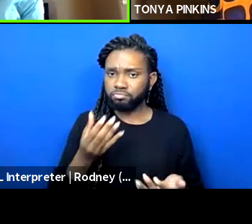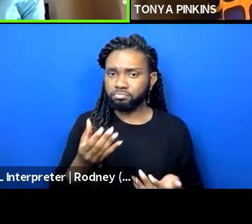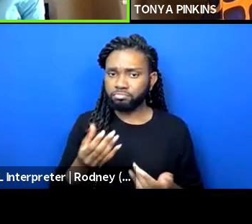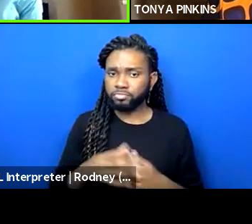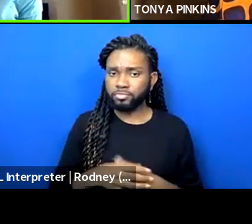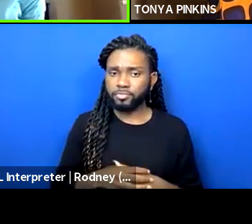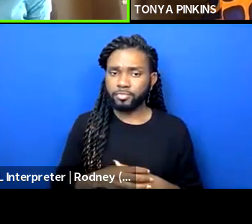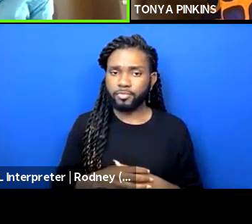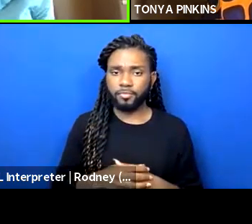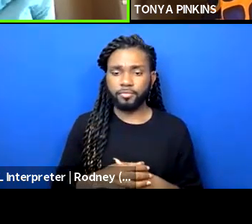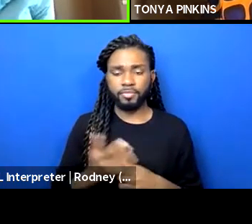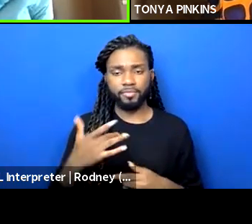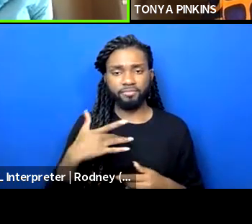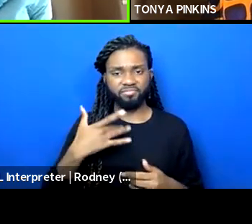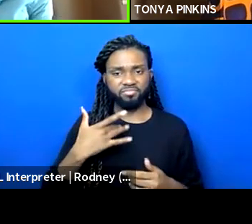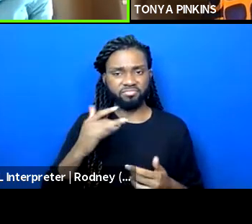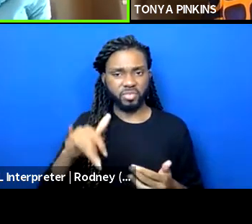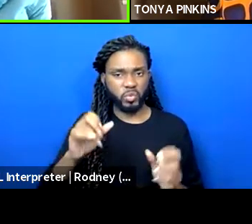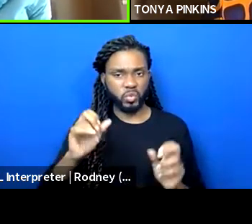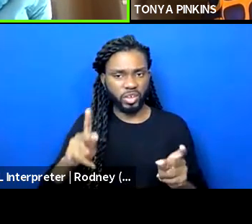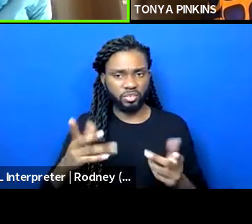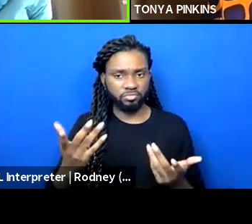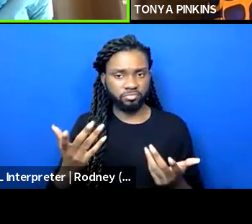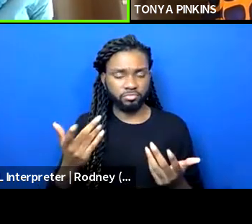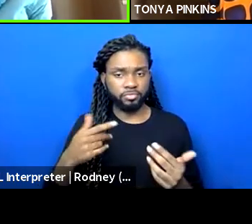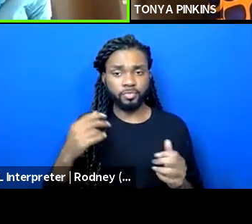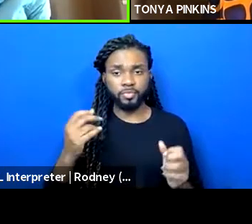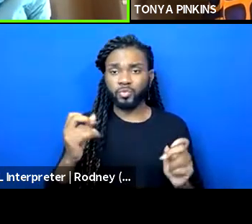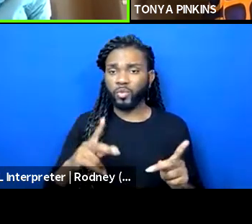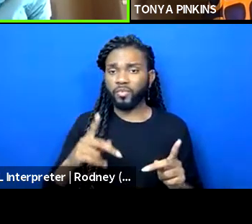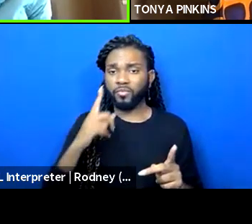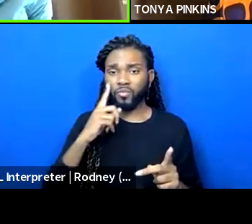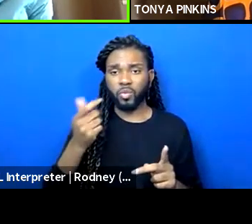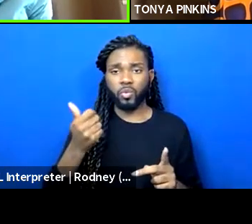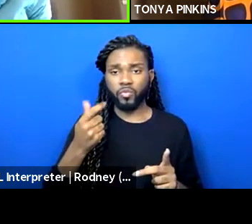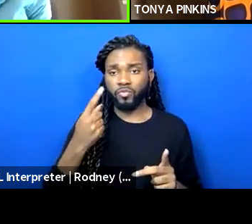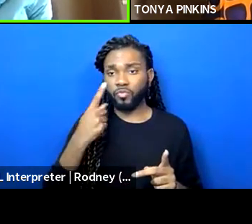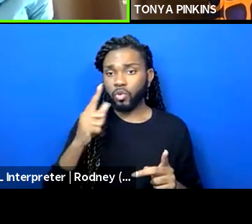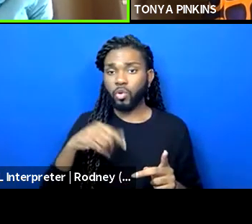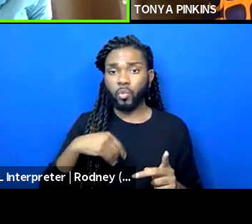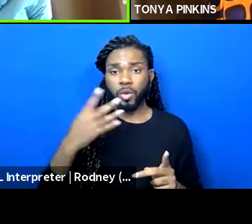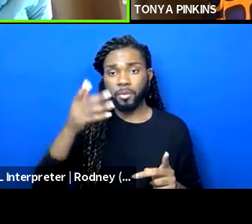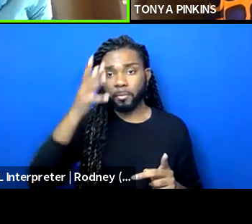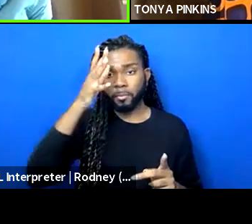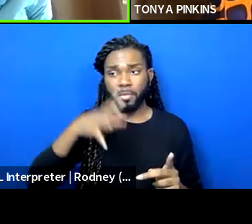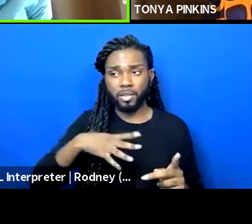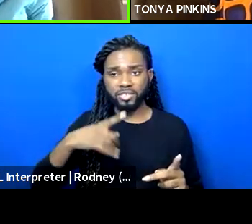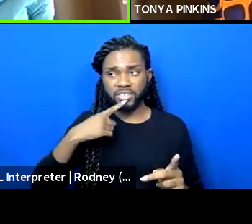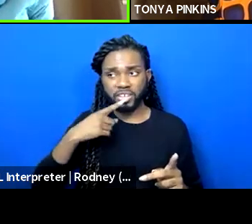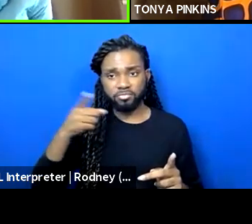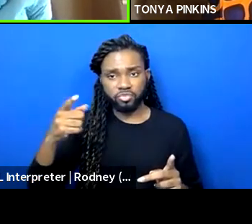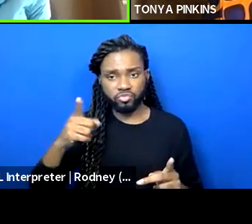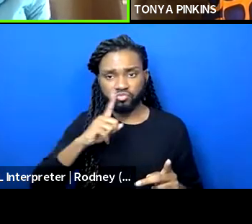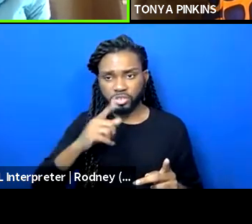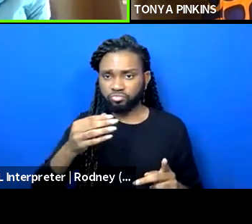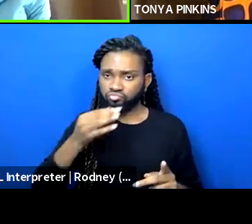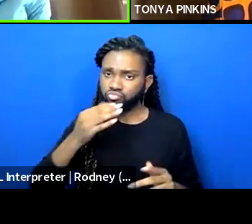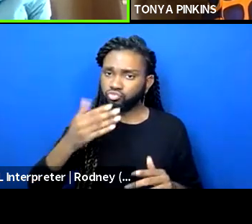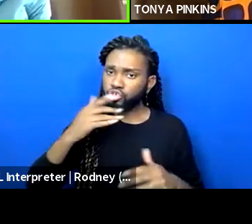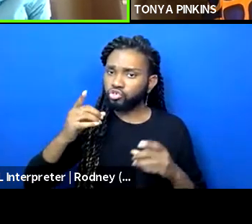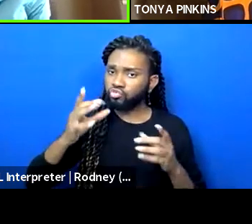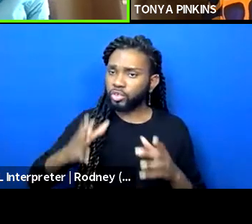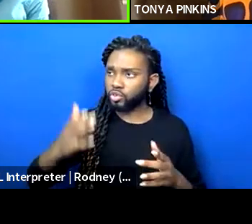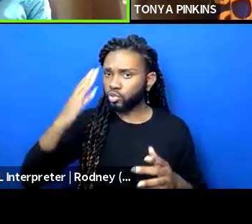And I think that it's okay. It's okay for, you know, a white male to say that he's a really good director and he knows what he's doing,